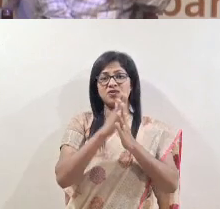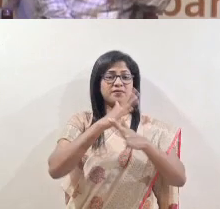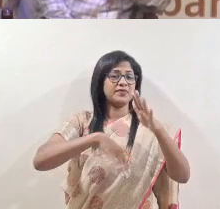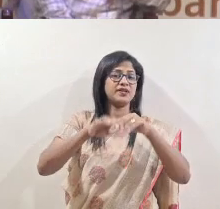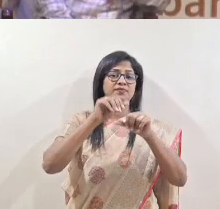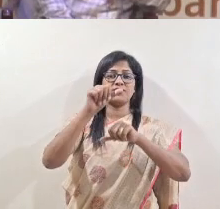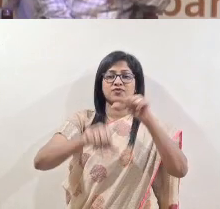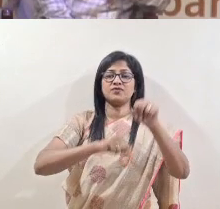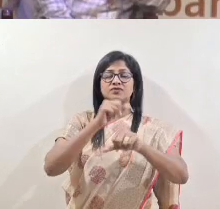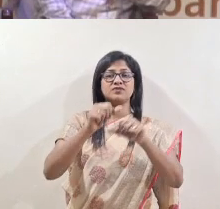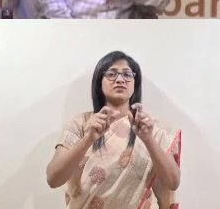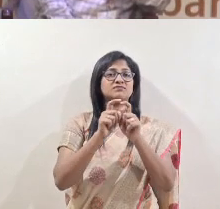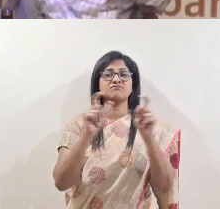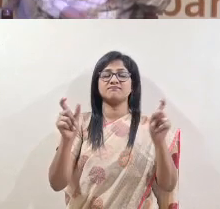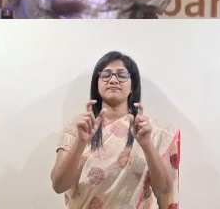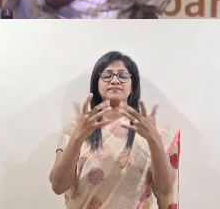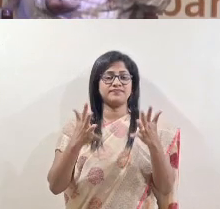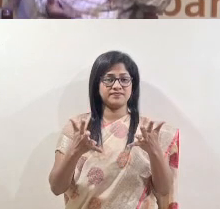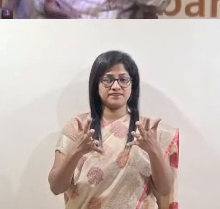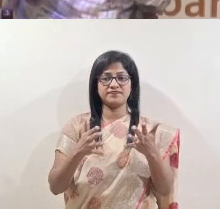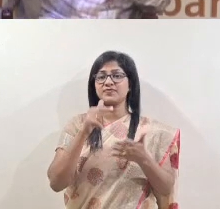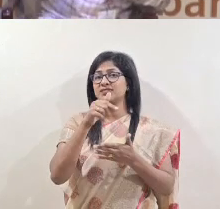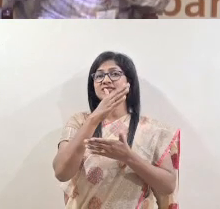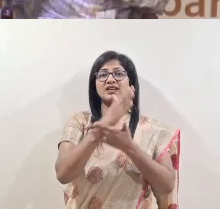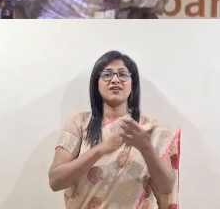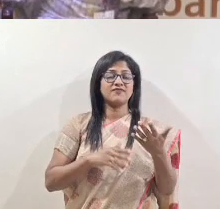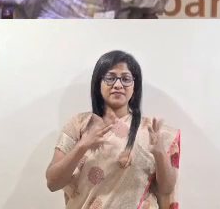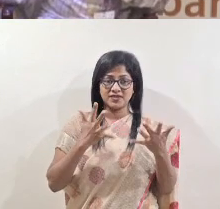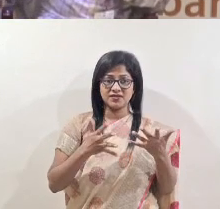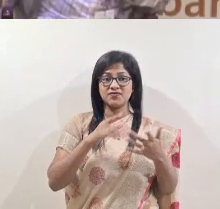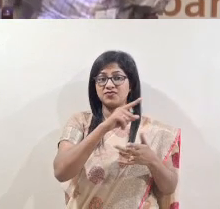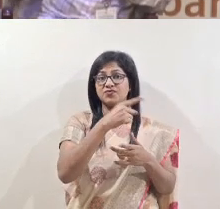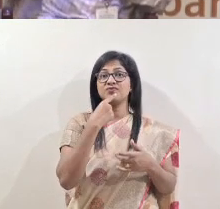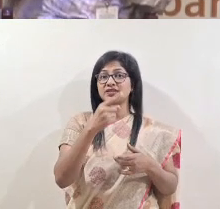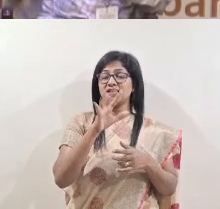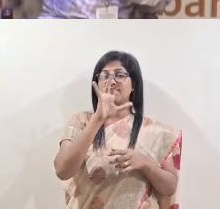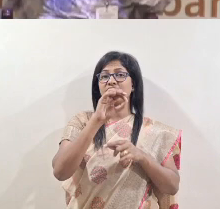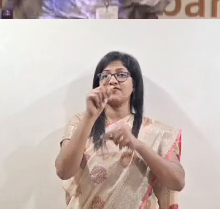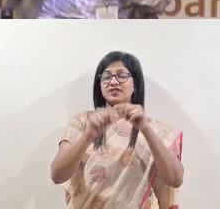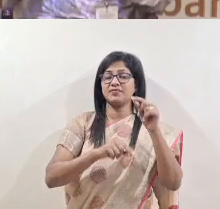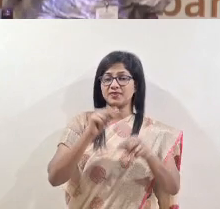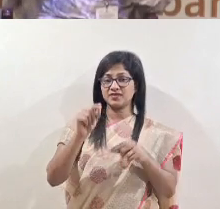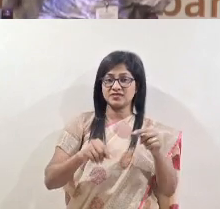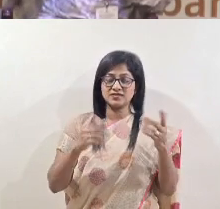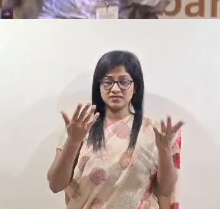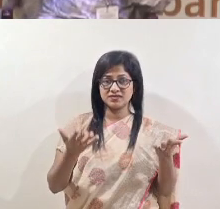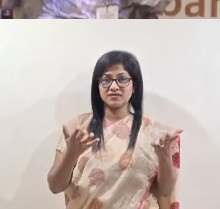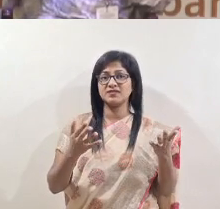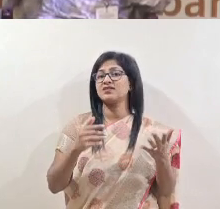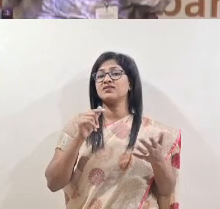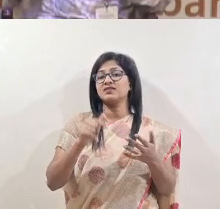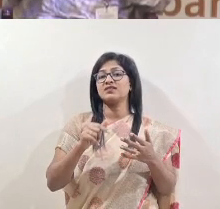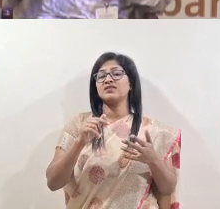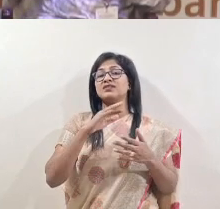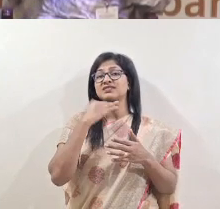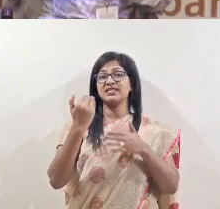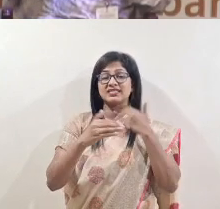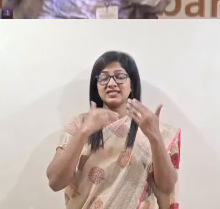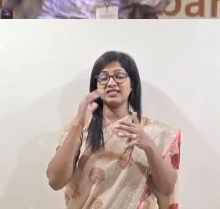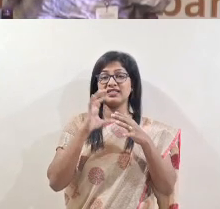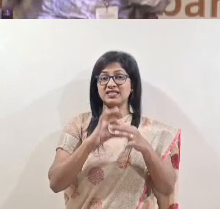totally not incomplete. It's not even half, because as you said, 50%, but this of the fatalities or of